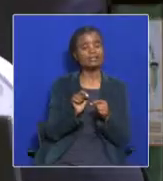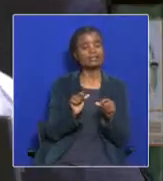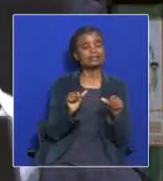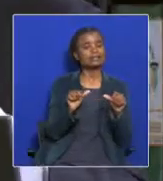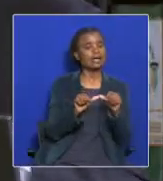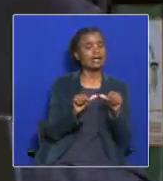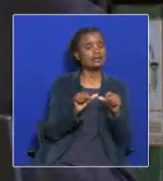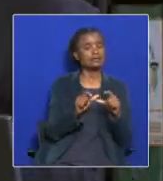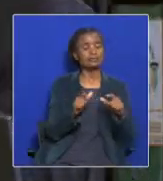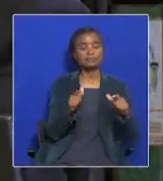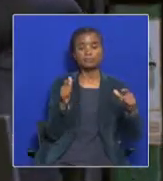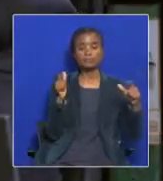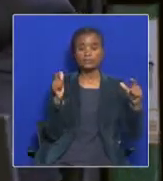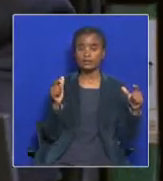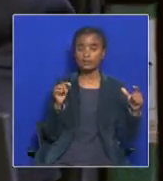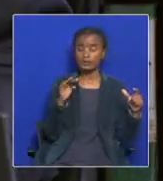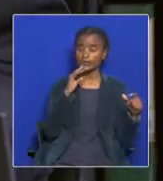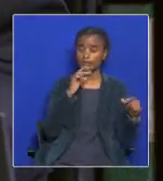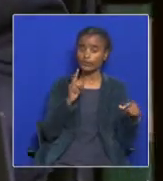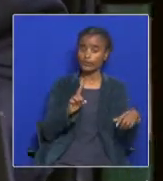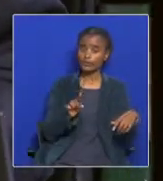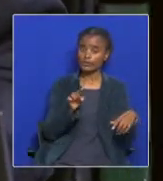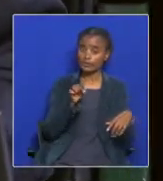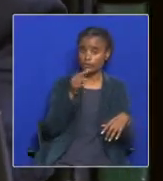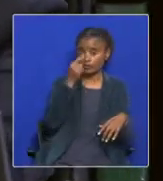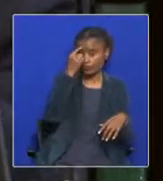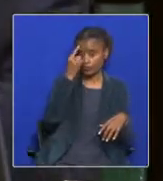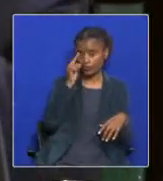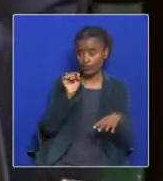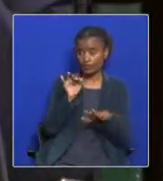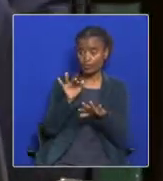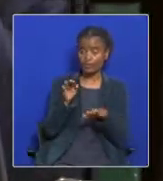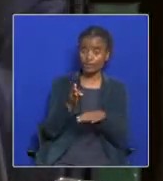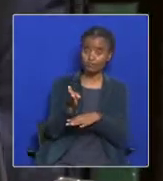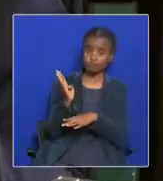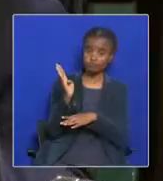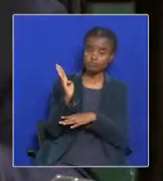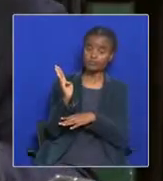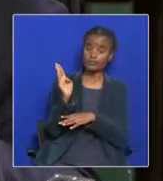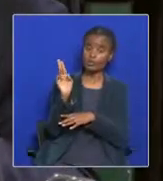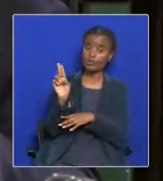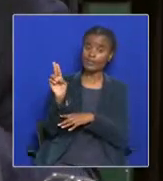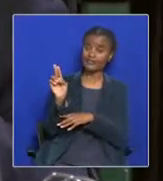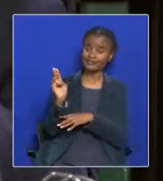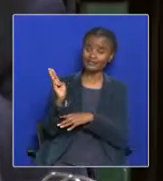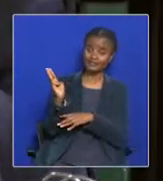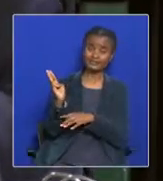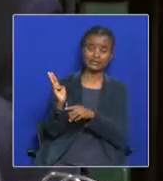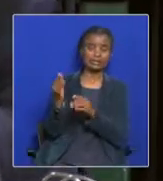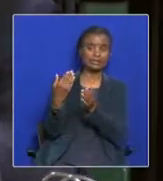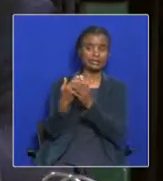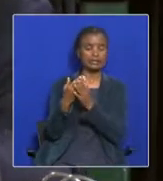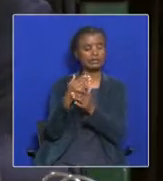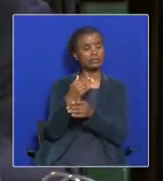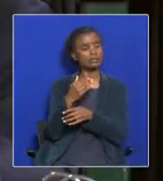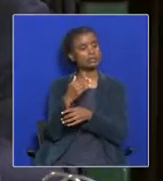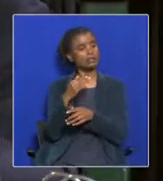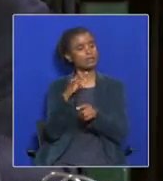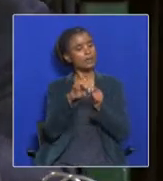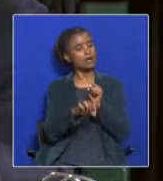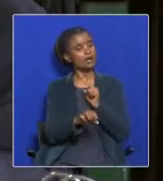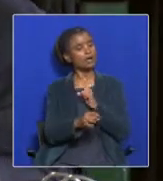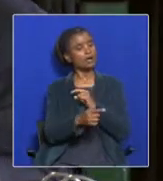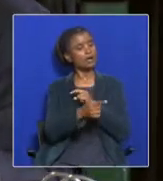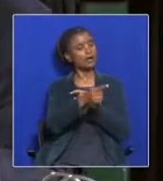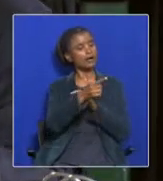mean that you thought that the people from Umlazi just might get wind of the fact that there's this